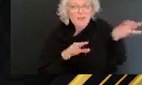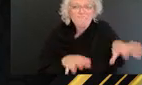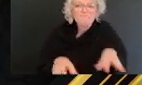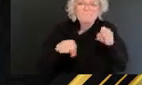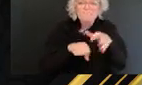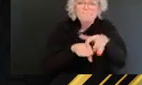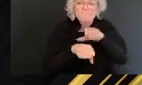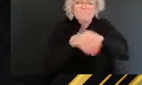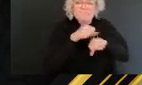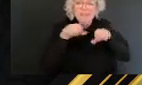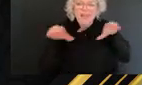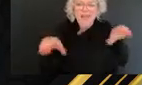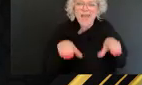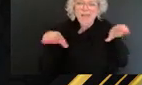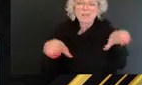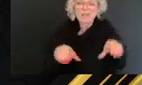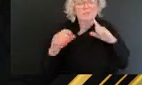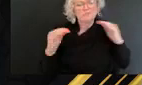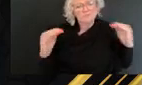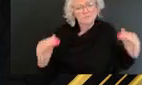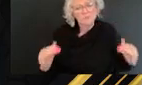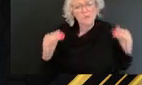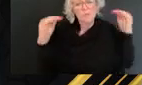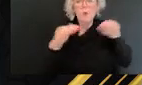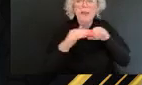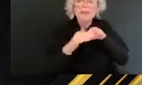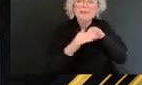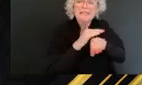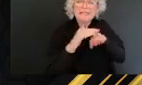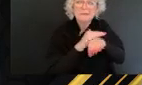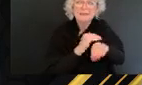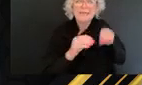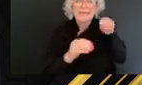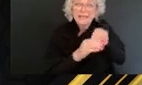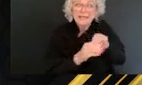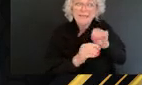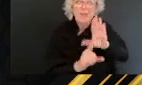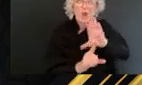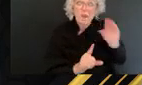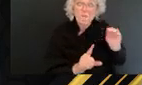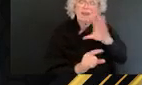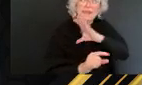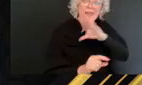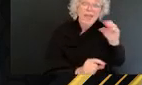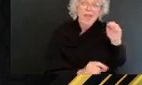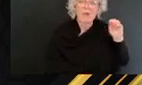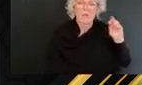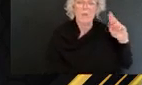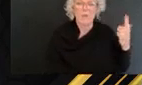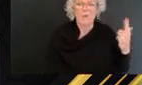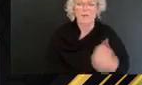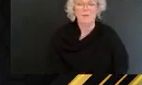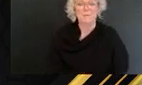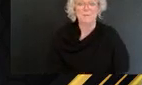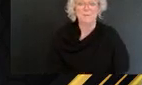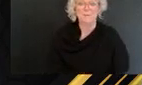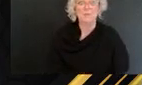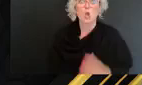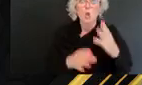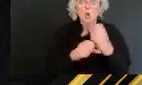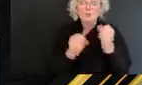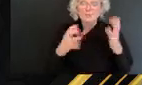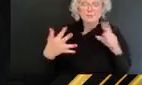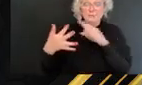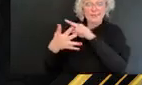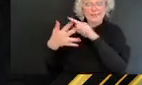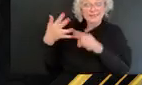take action and advance accessibility within their companies and organizations. The recipients of this